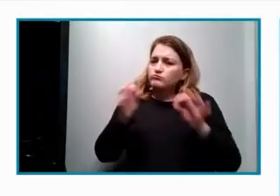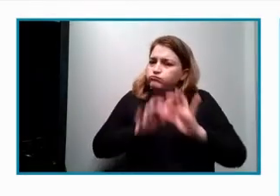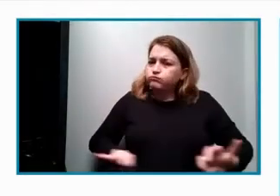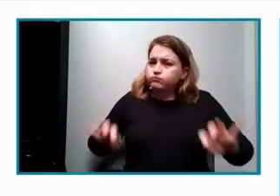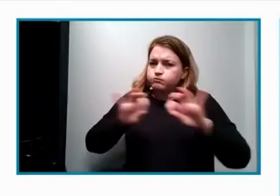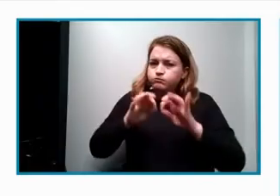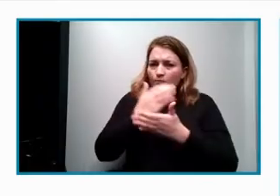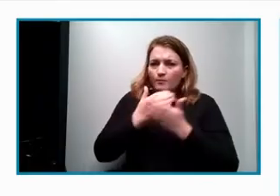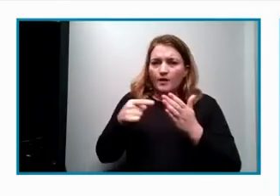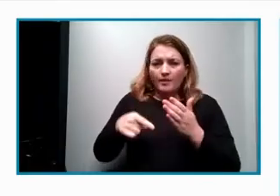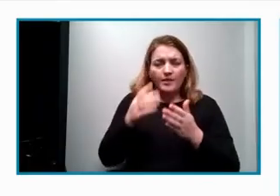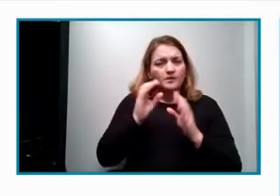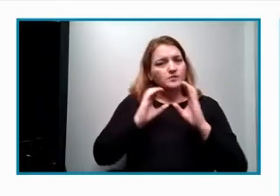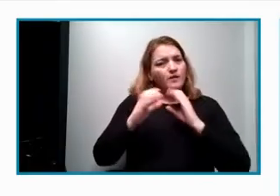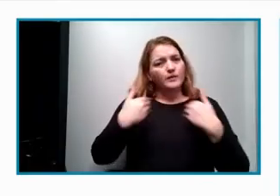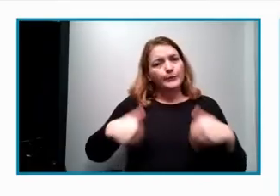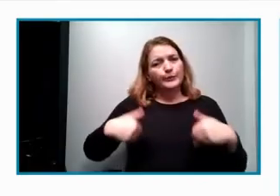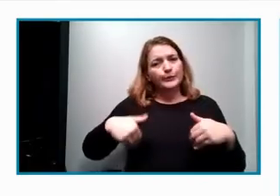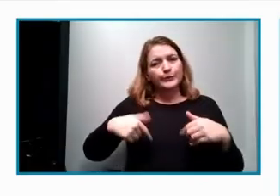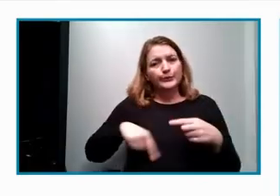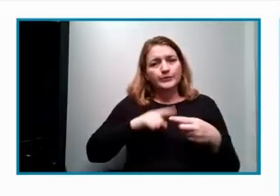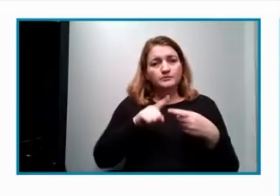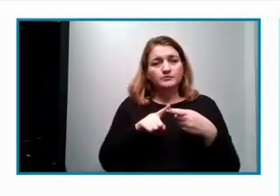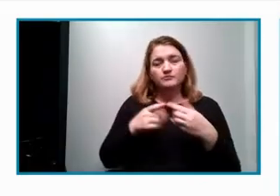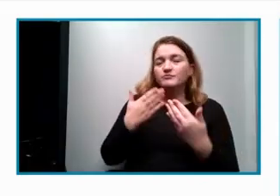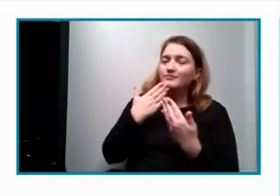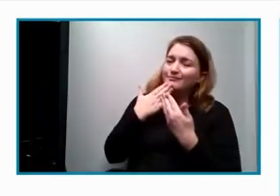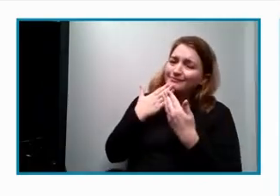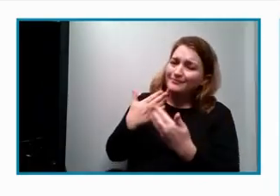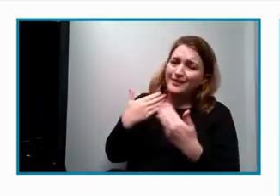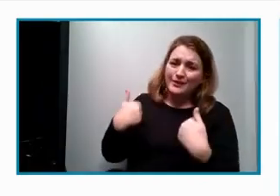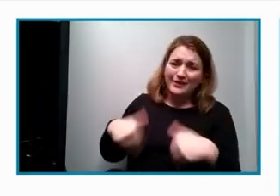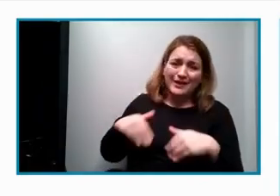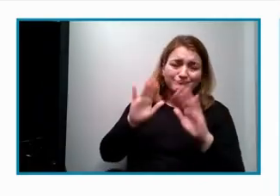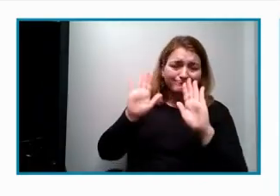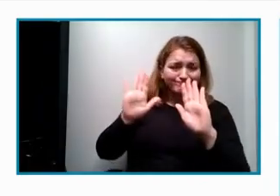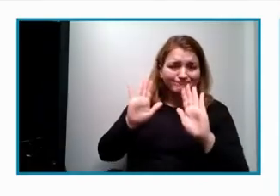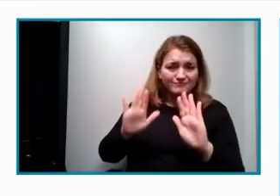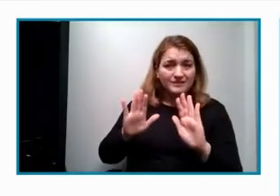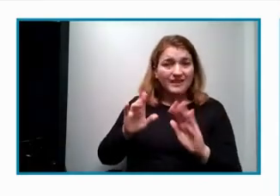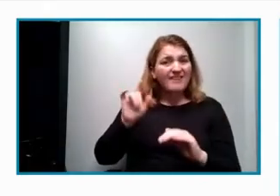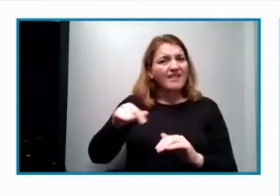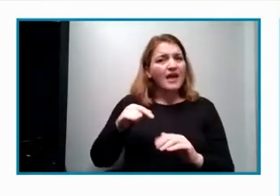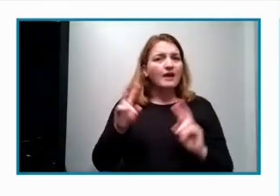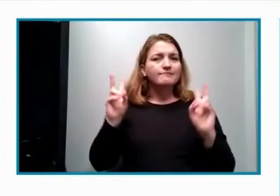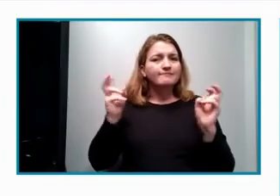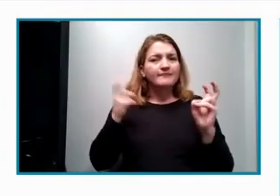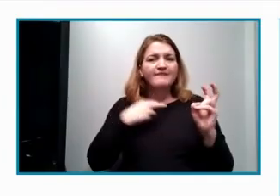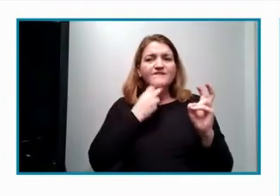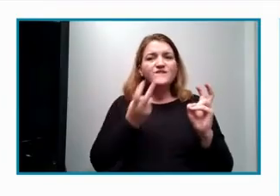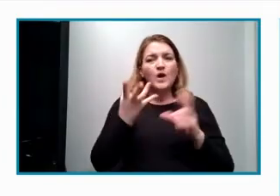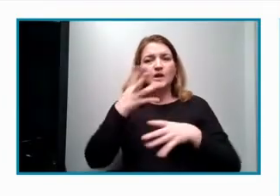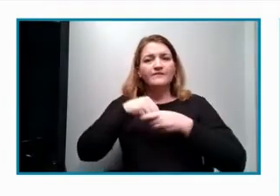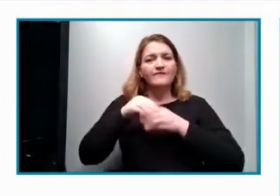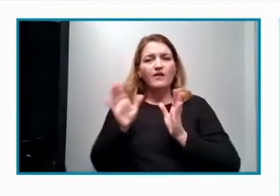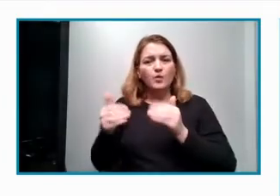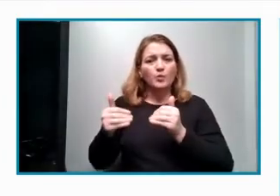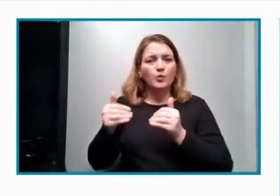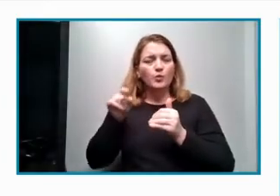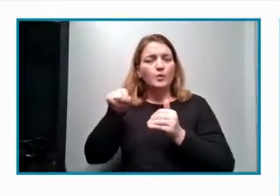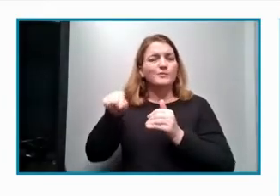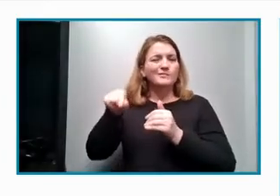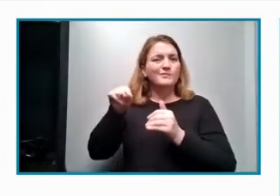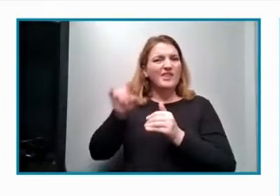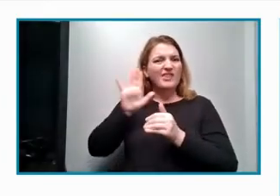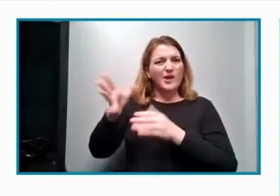Yeah, that's great. And I think having that voice in the room really does make a huge difference. And